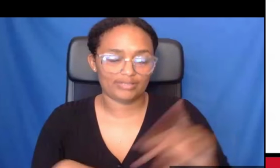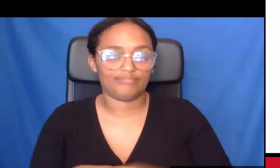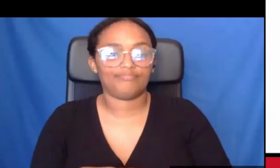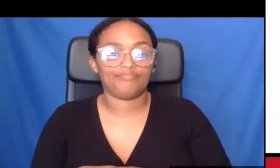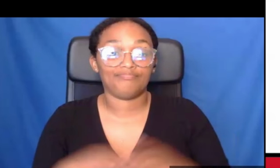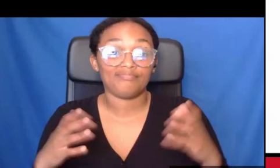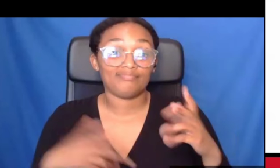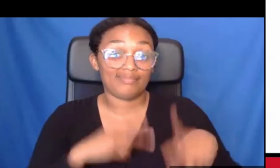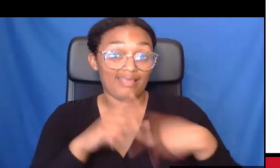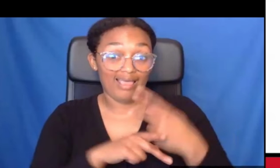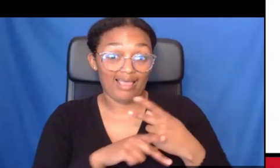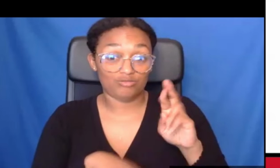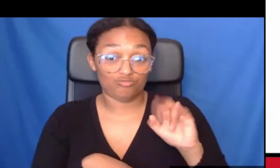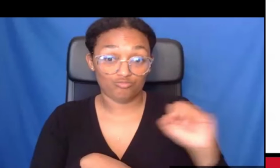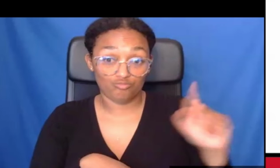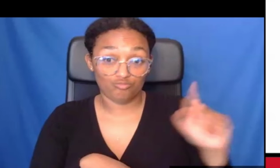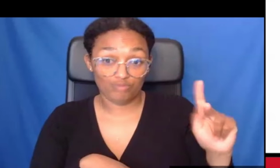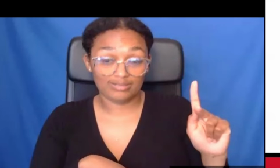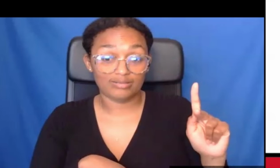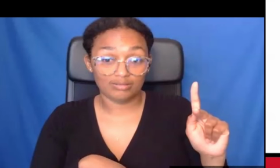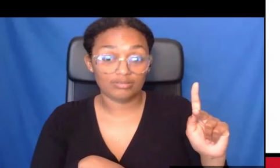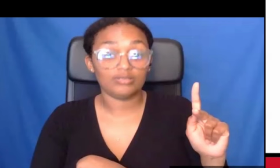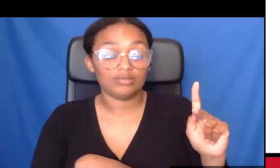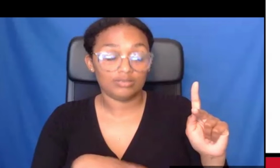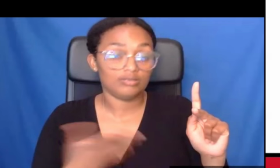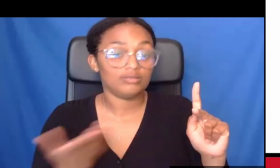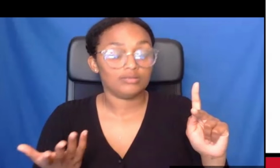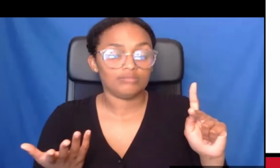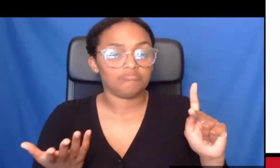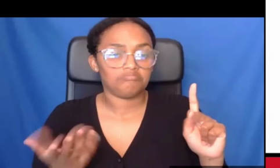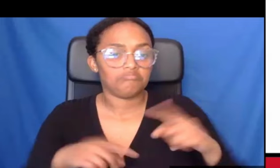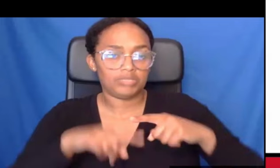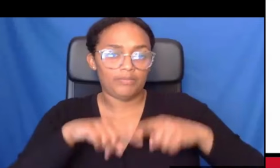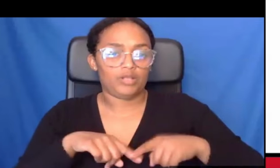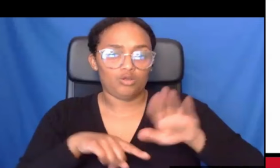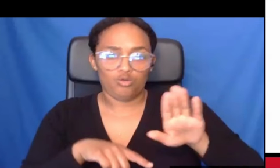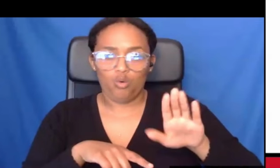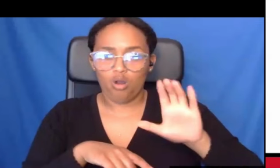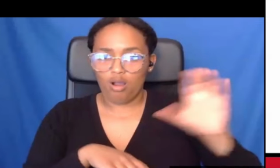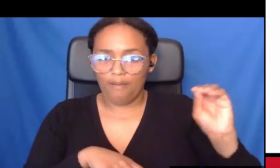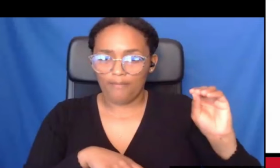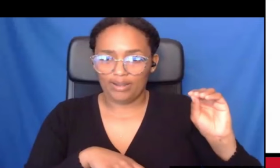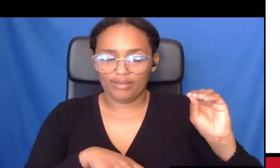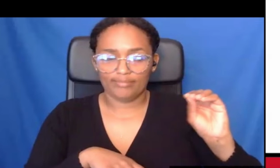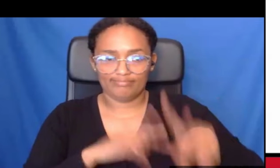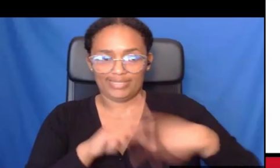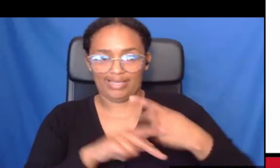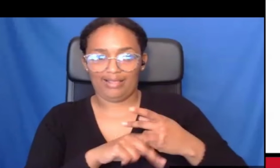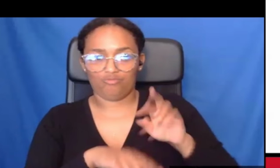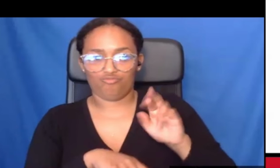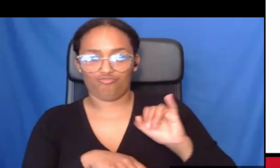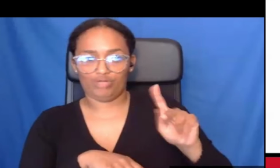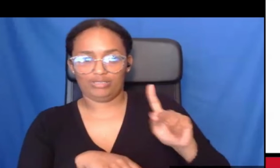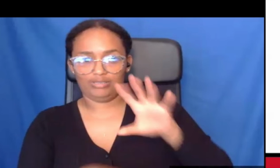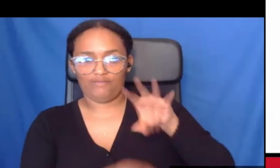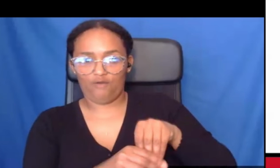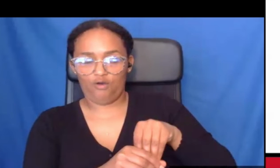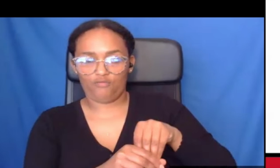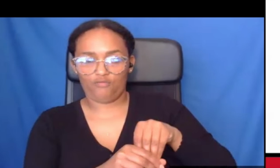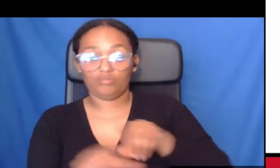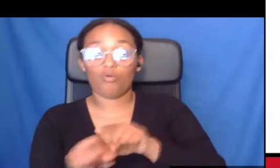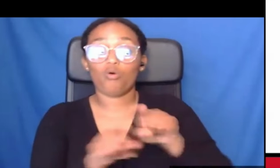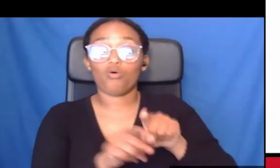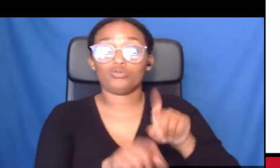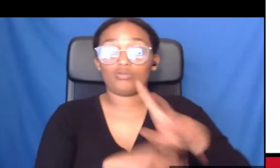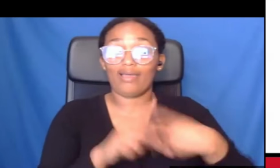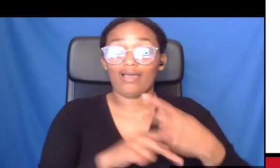is your company exposed to? What kinds of losses do you need to insure against?